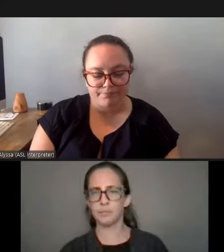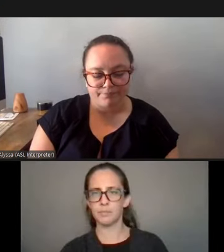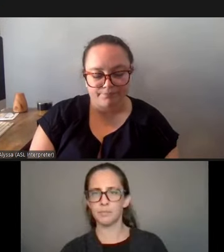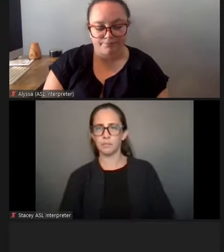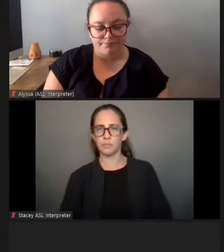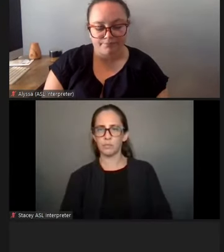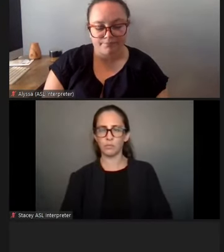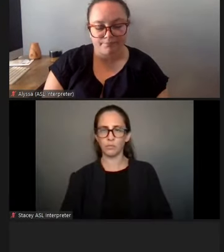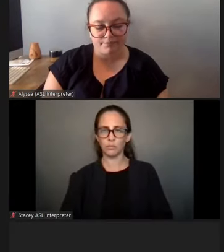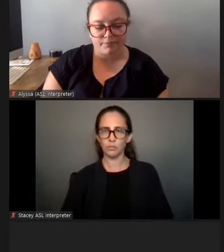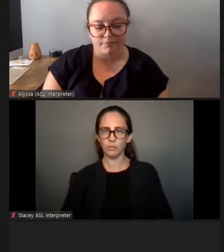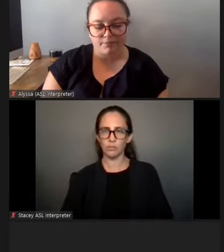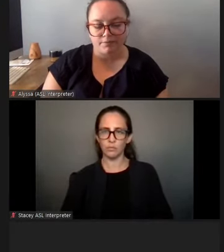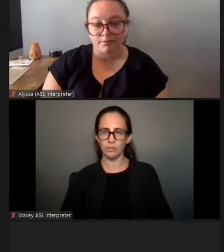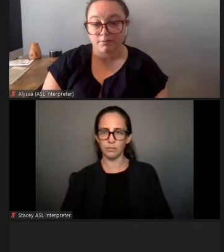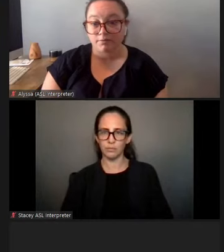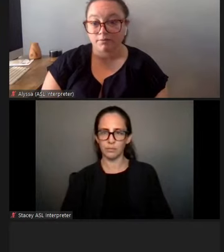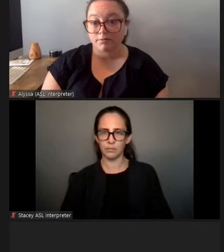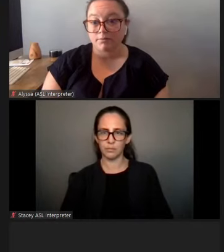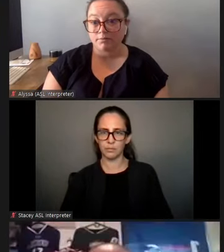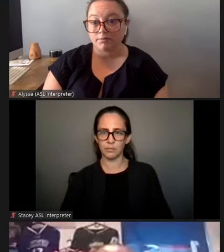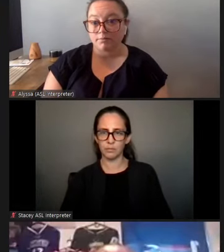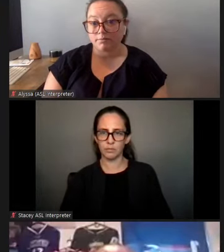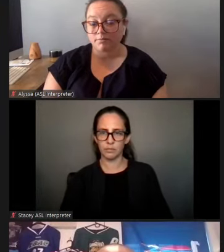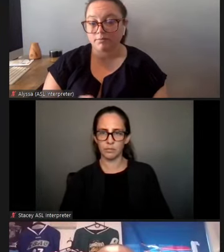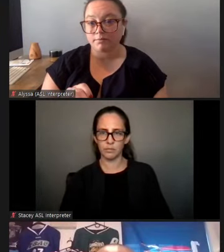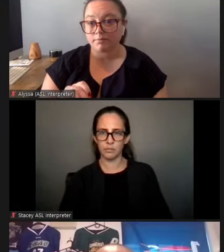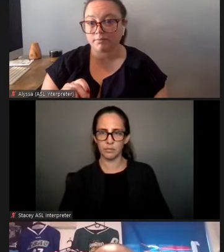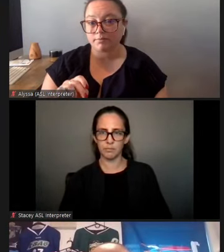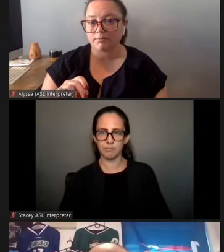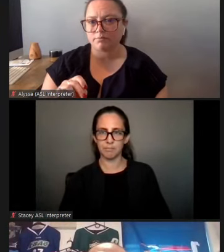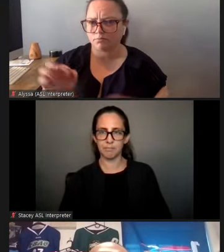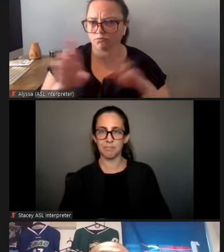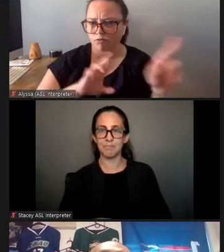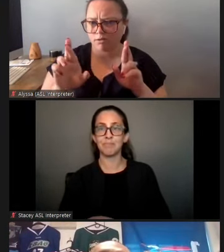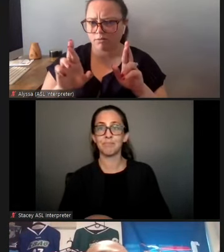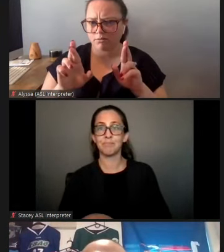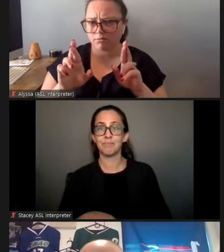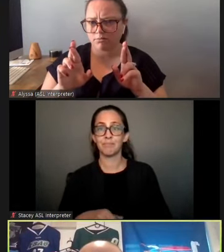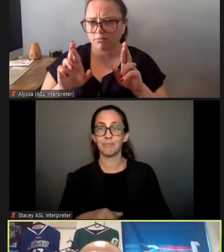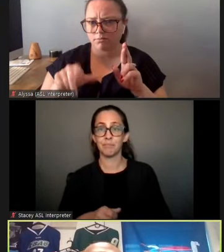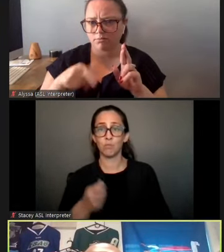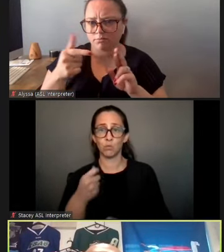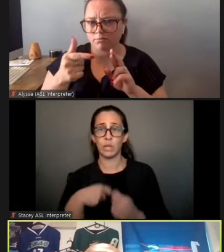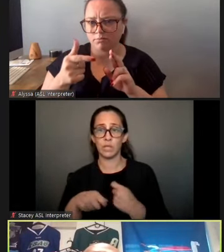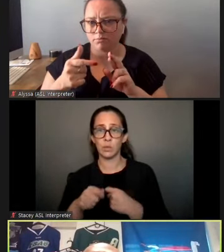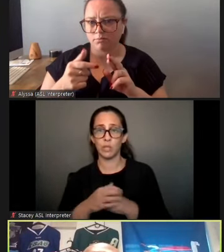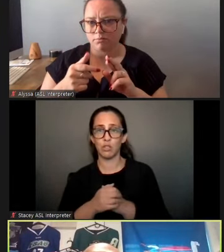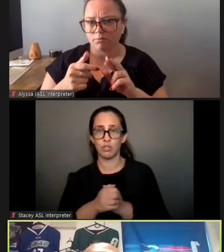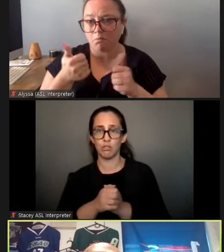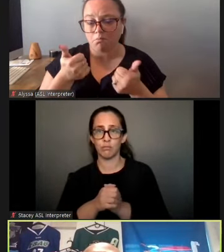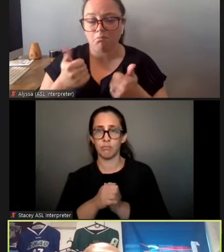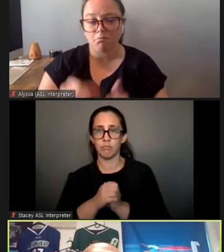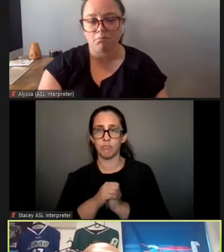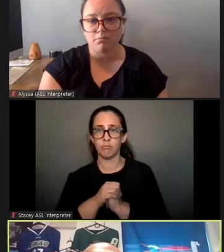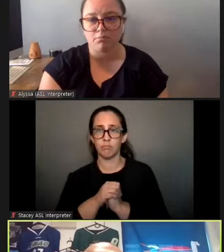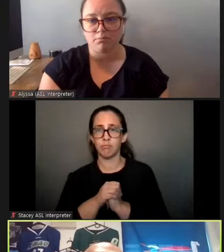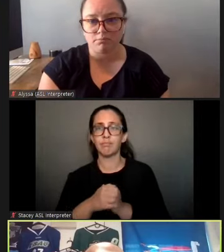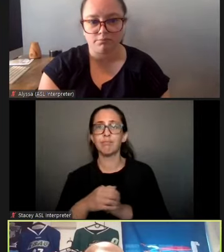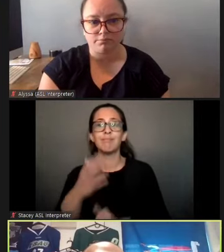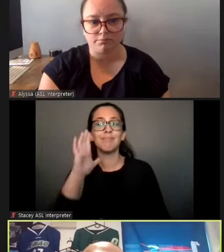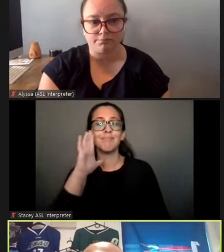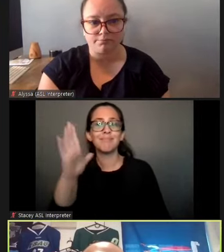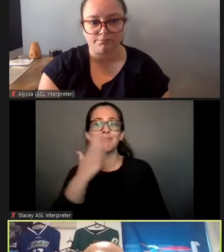The next speaker is David Starman. Hi, good afternoon. My name is David Starman,